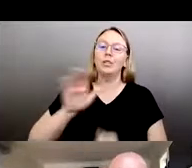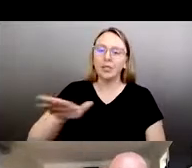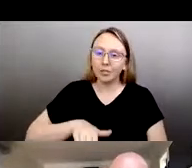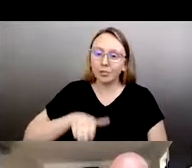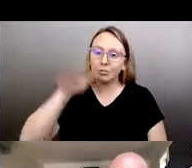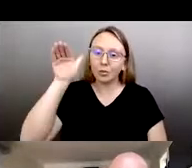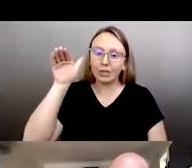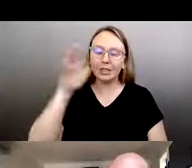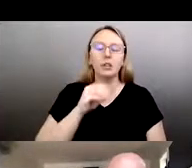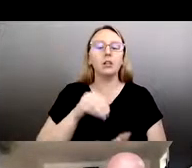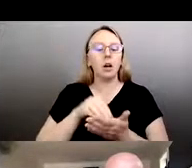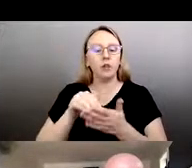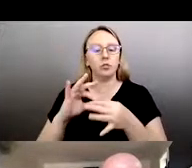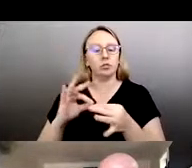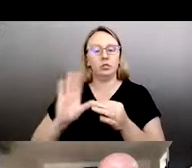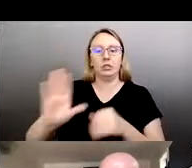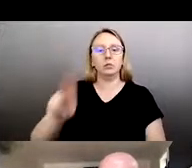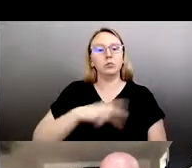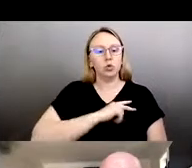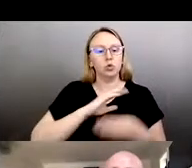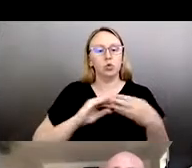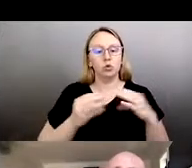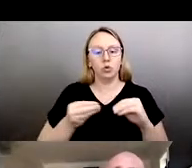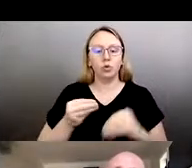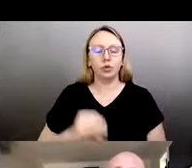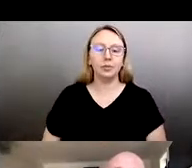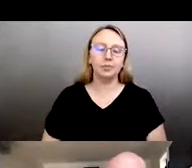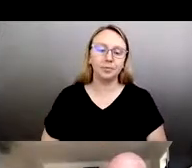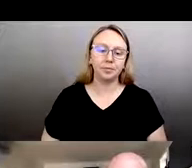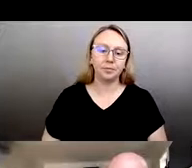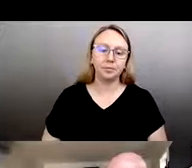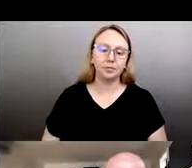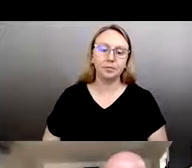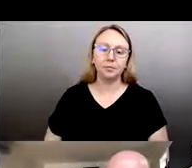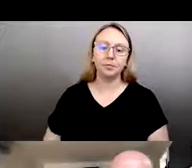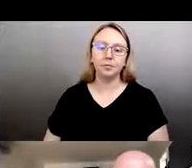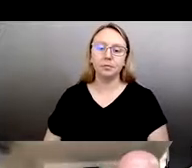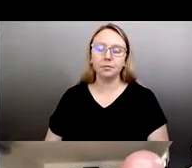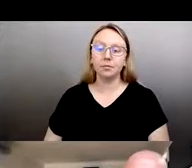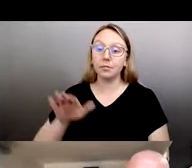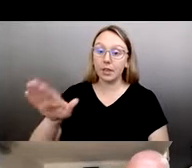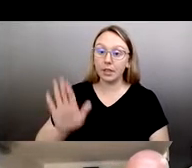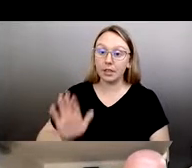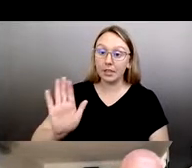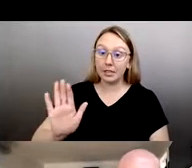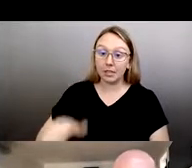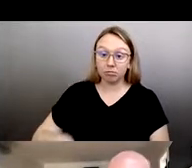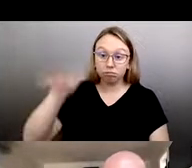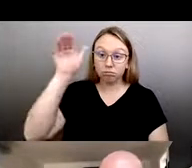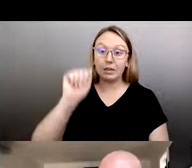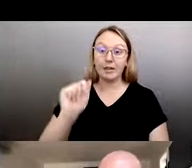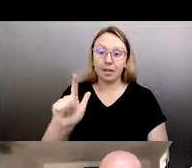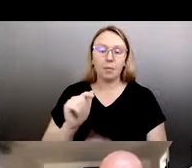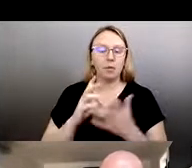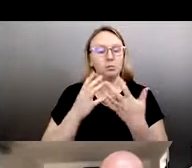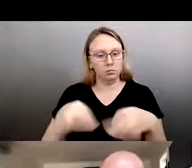references his own personal narrative and his own personal experience. And so his upbringing in Alabama was incredibly important. This piece